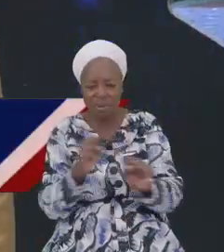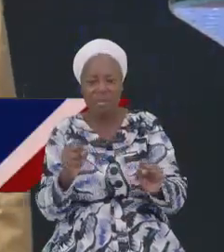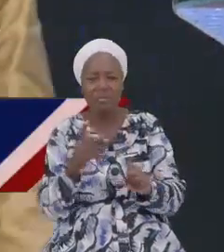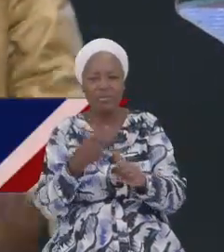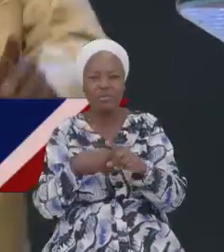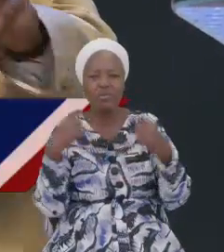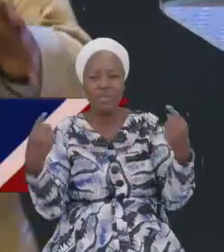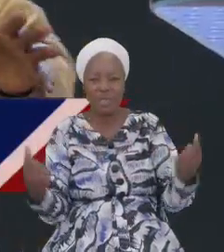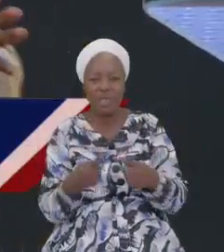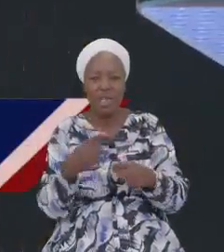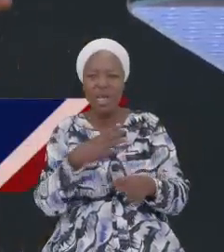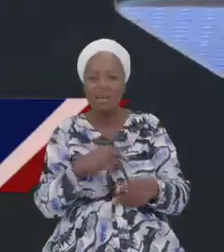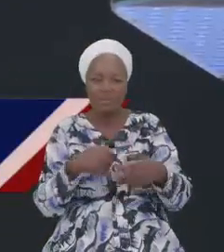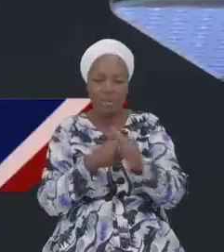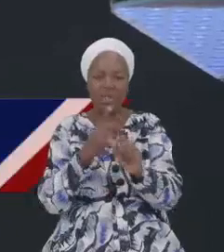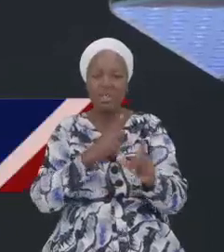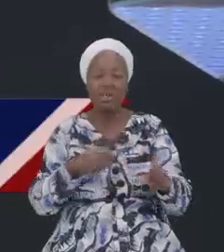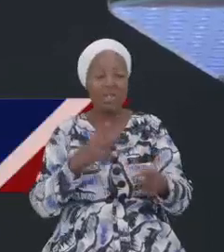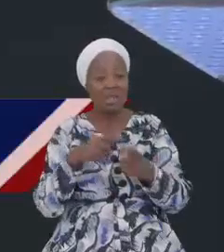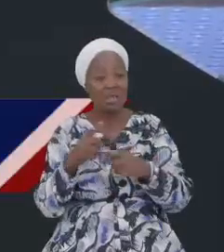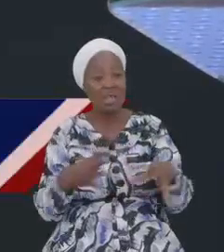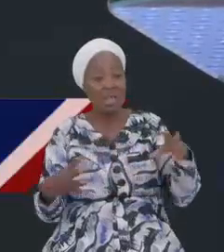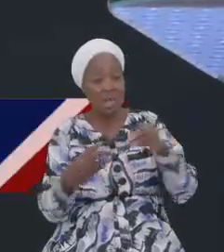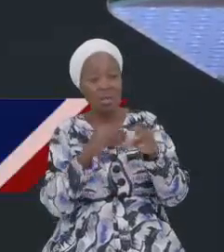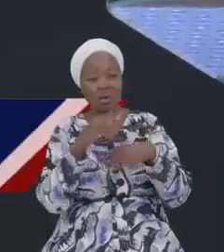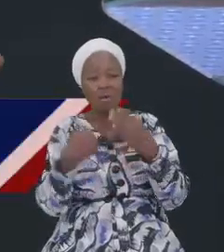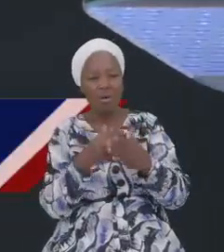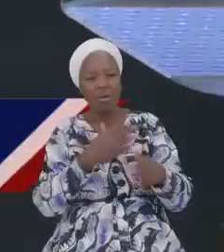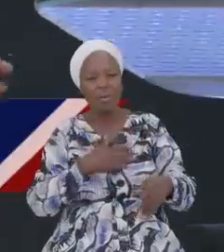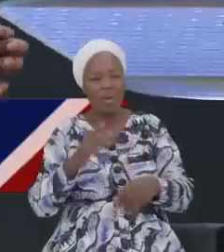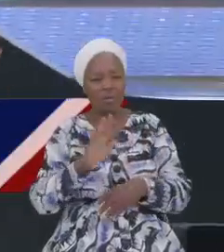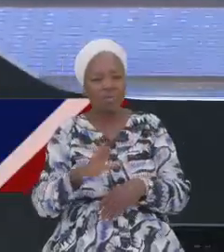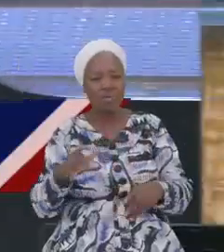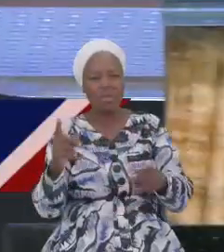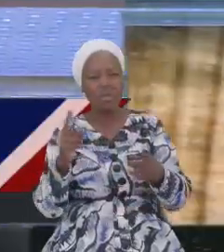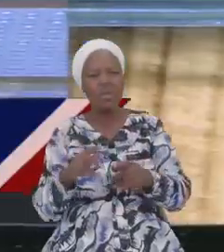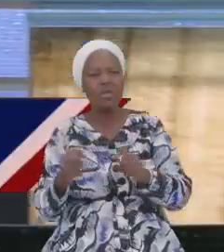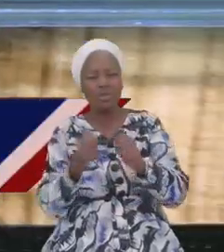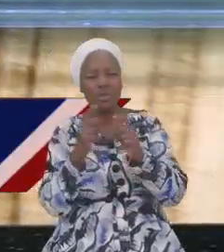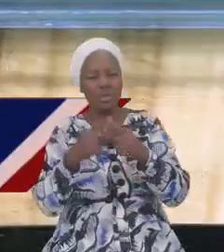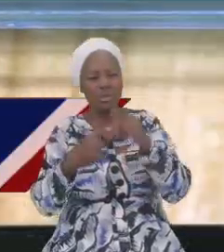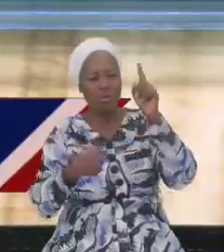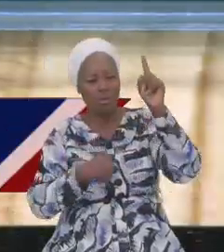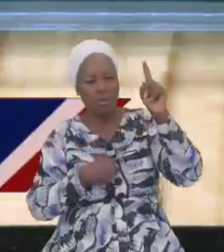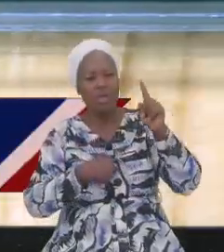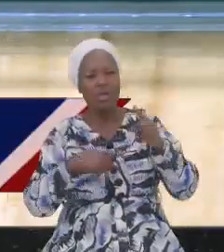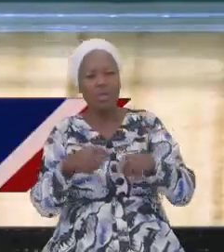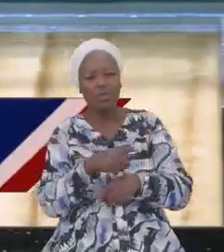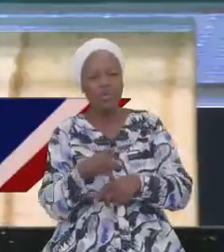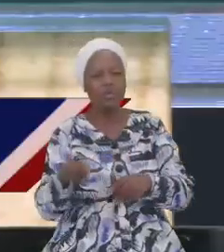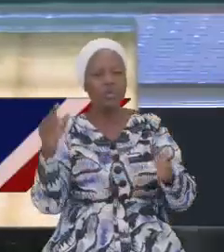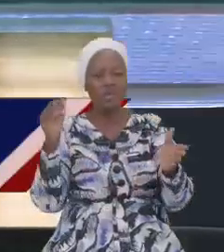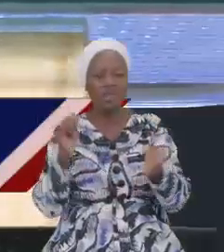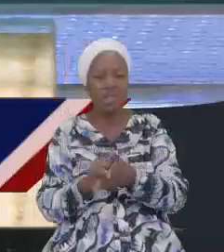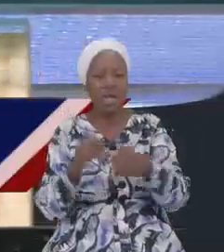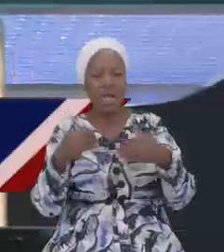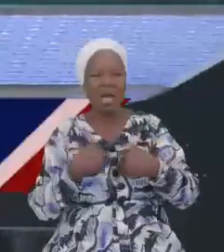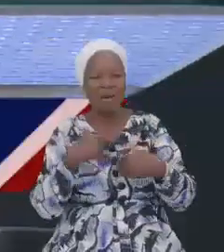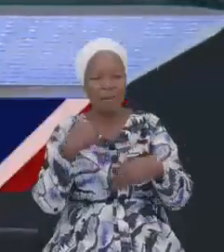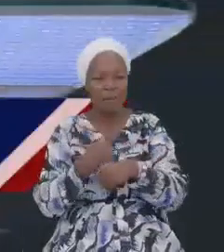the Lord. It says, gather my saints together unto me. Those that have